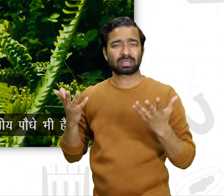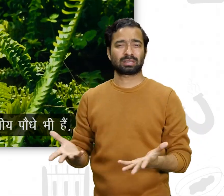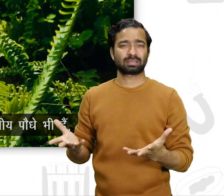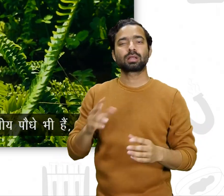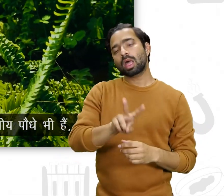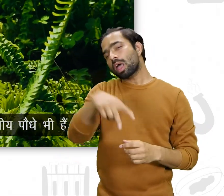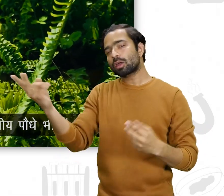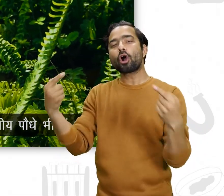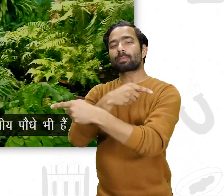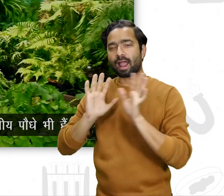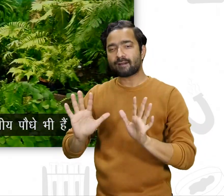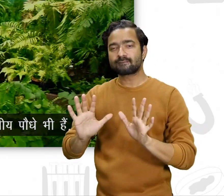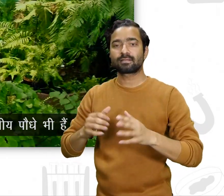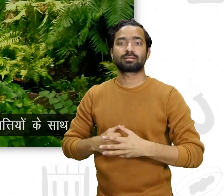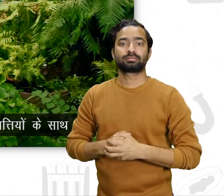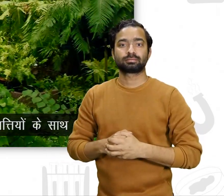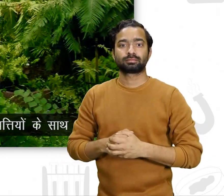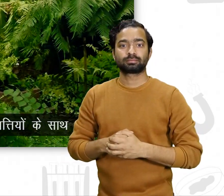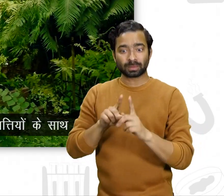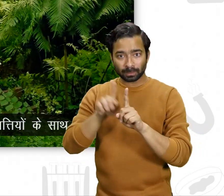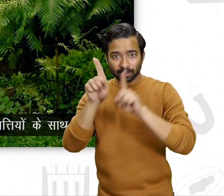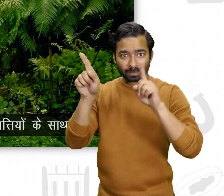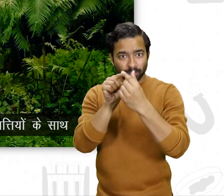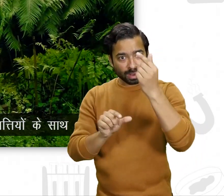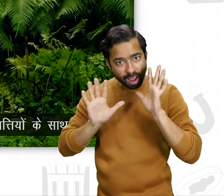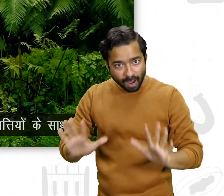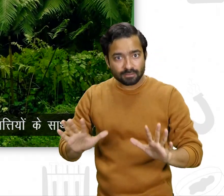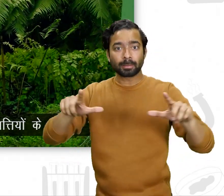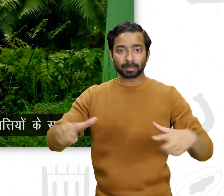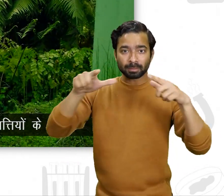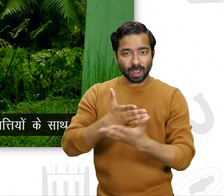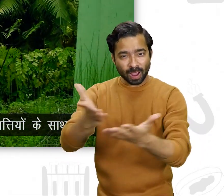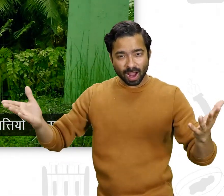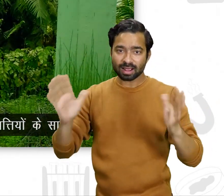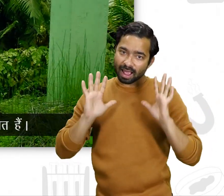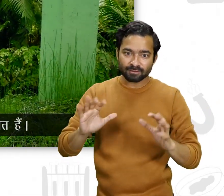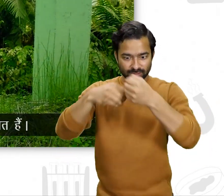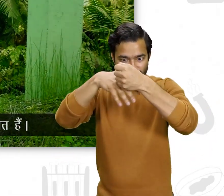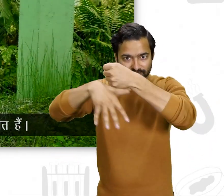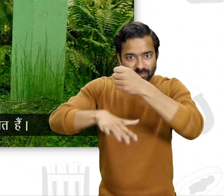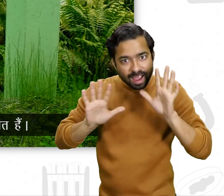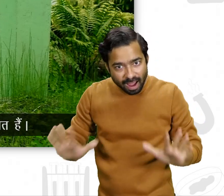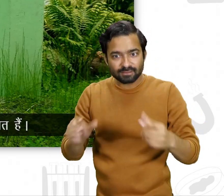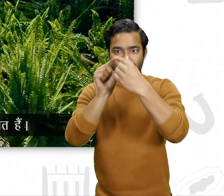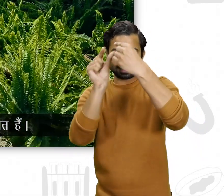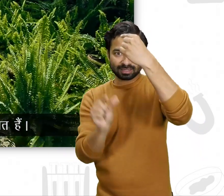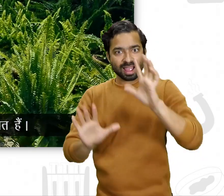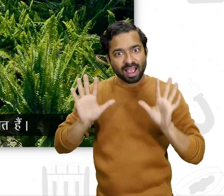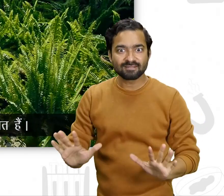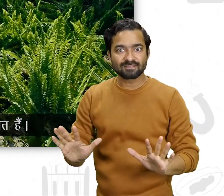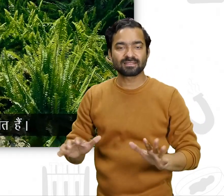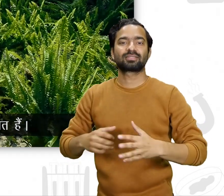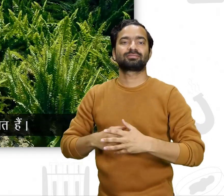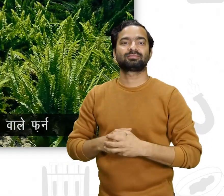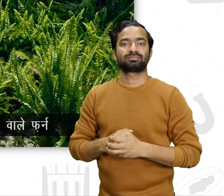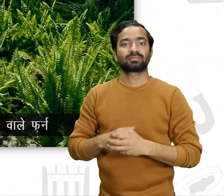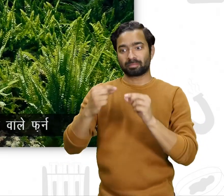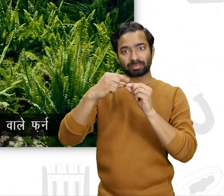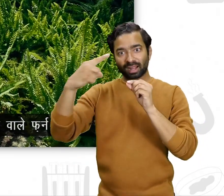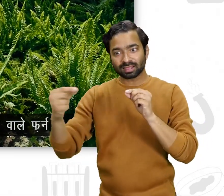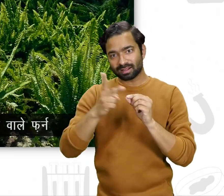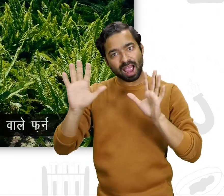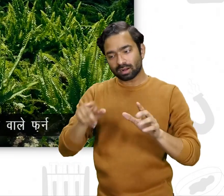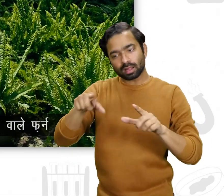first tree plants, have well-differentiated root, stem, and leaves adapted for terrestrial life. They